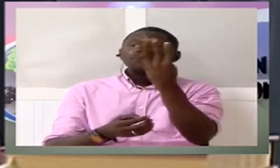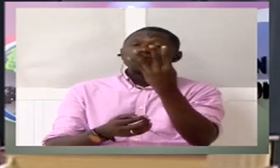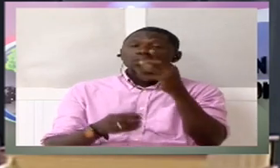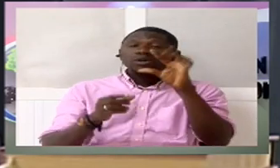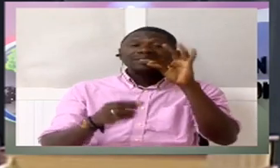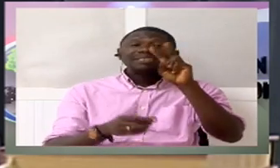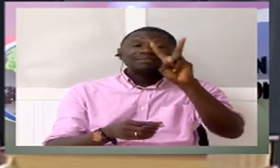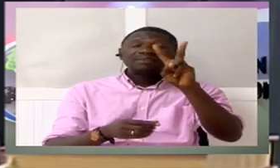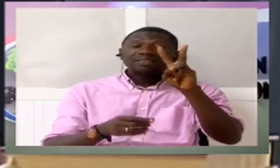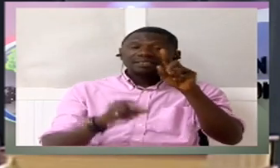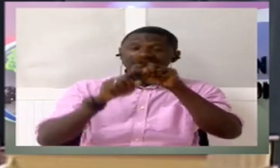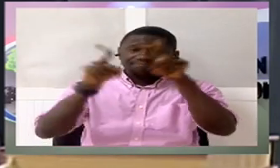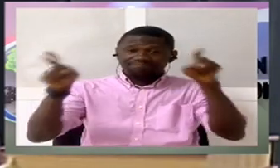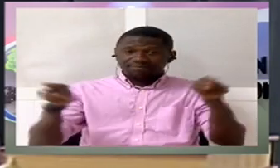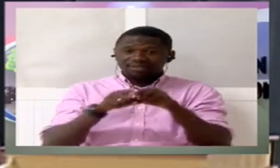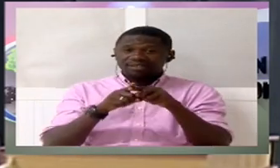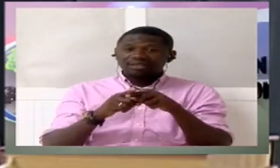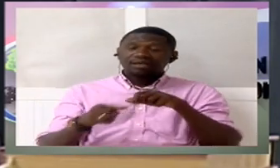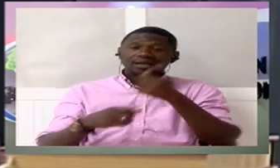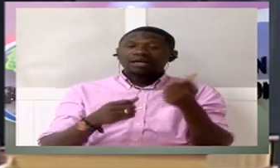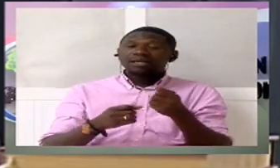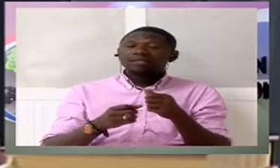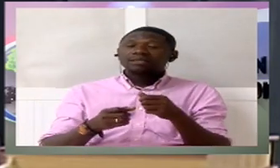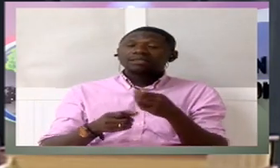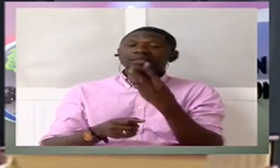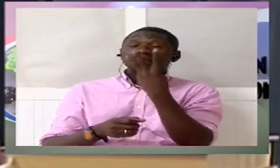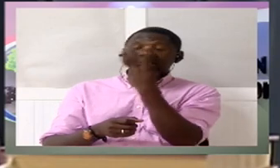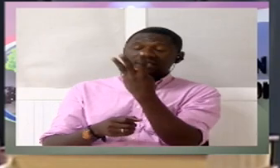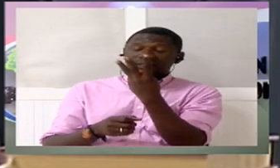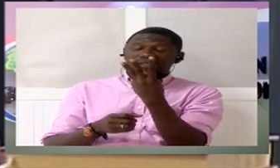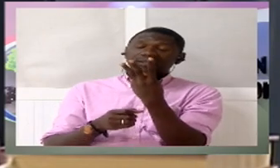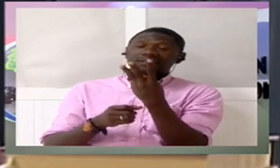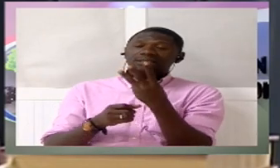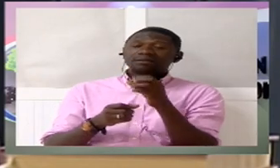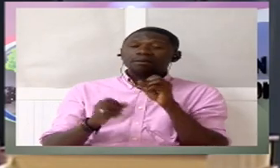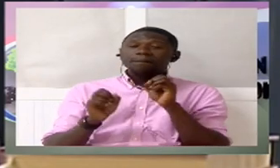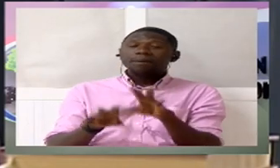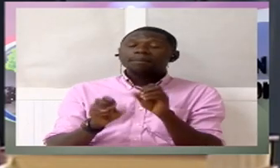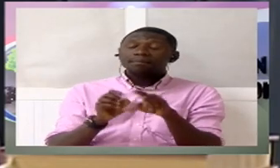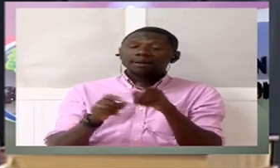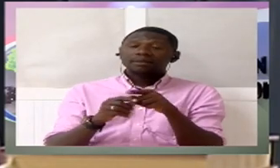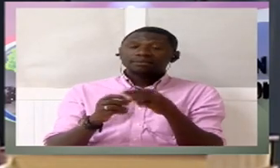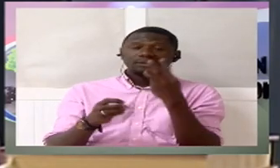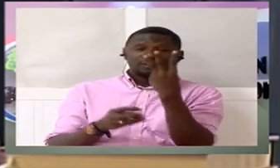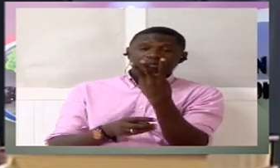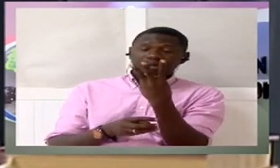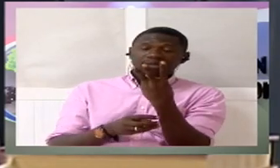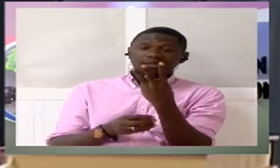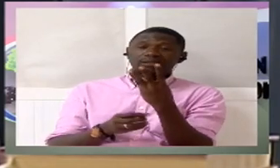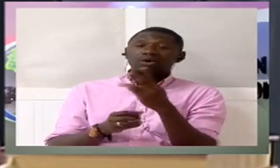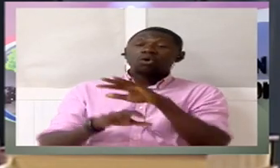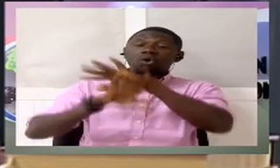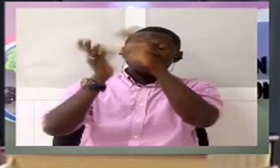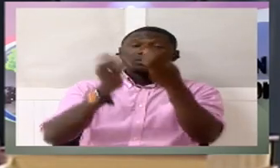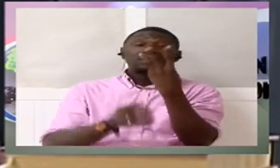amplifier saba. And three amplifiers. In prison sabon mel bebe Gambia. All the three prisons in the Gambia.